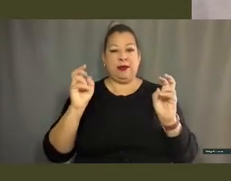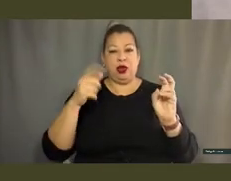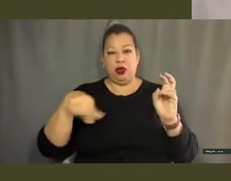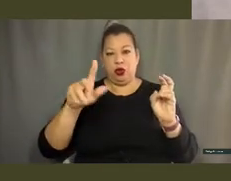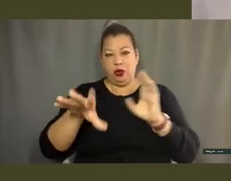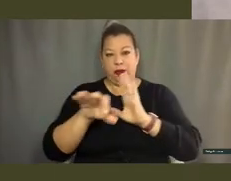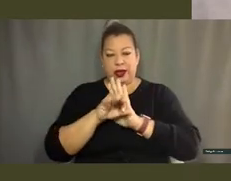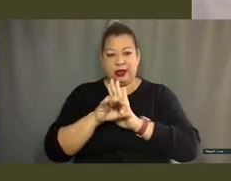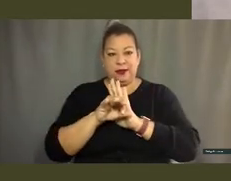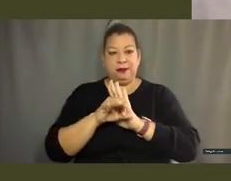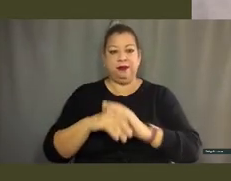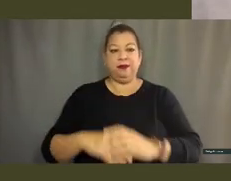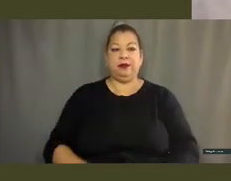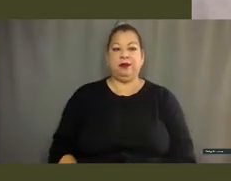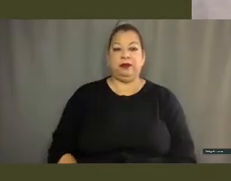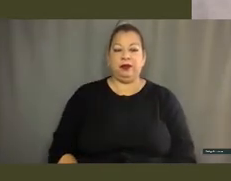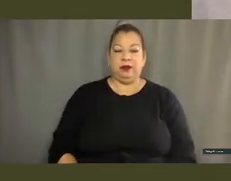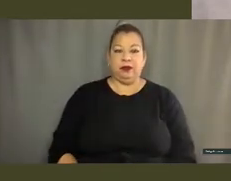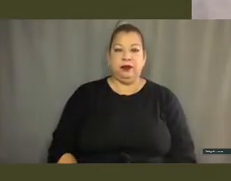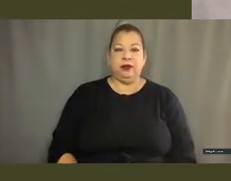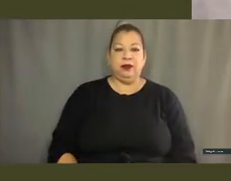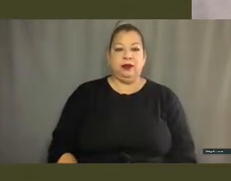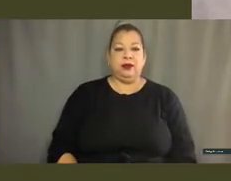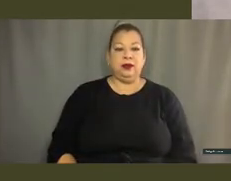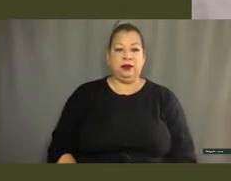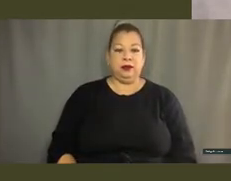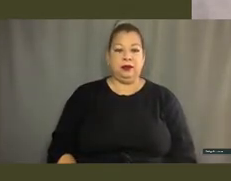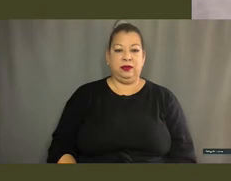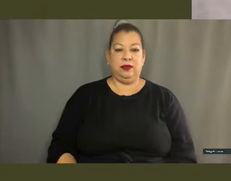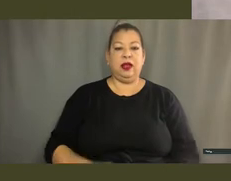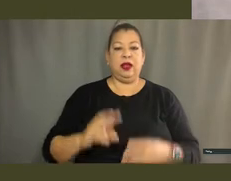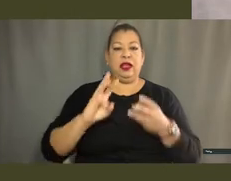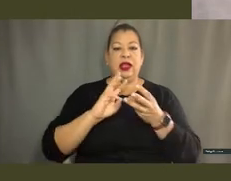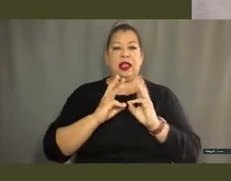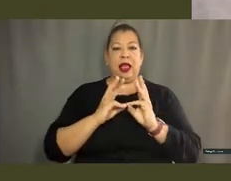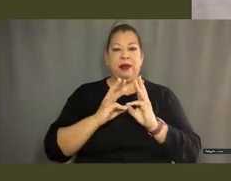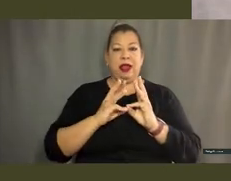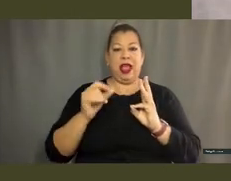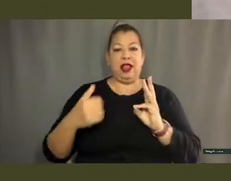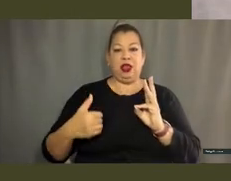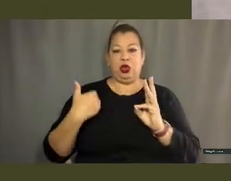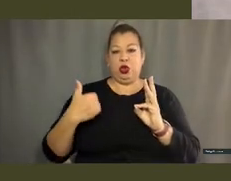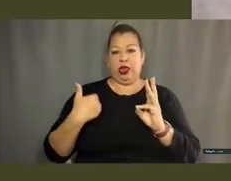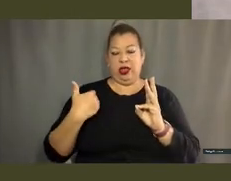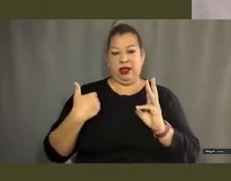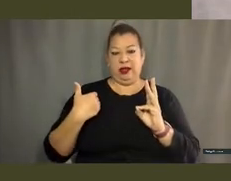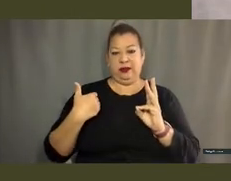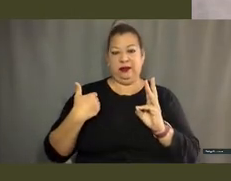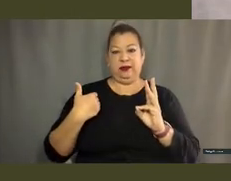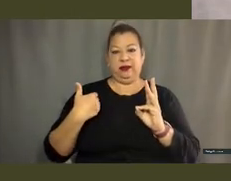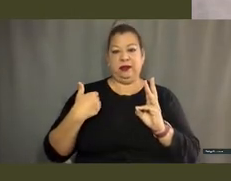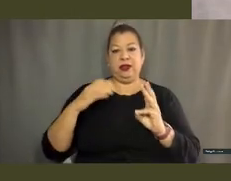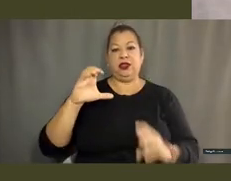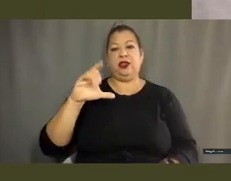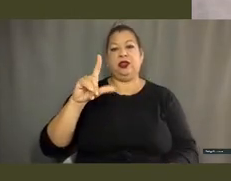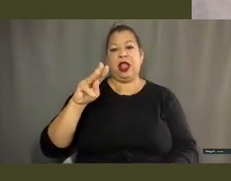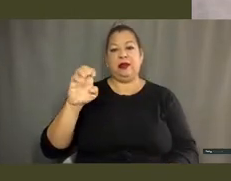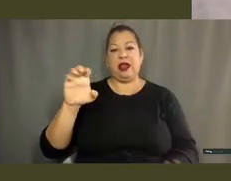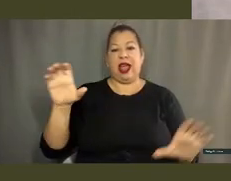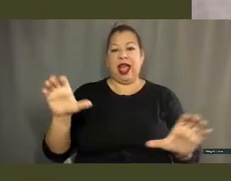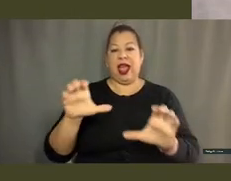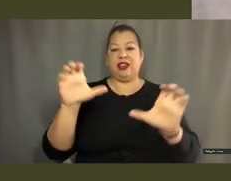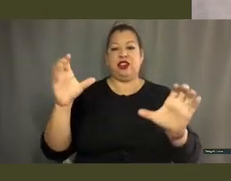chose that you wanted to hear next is climate and youth. So climate action and youth. And